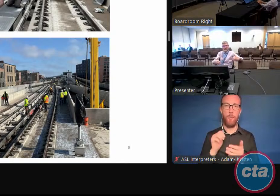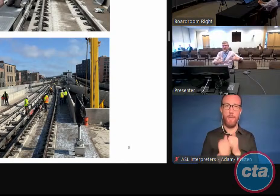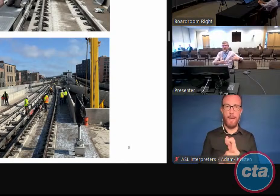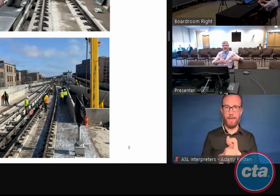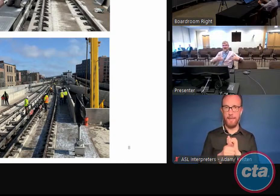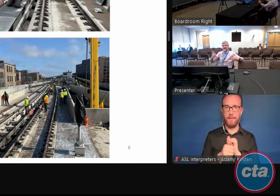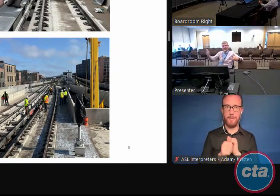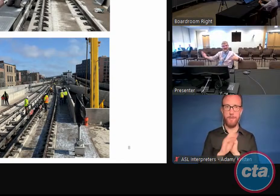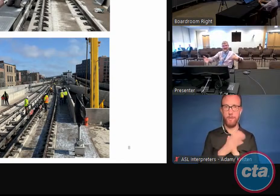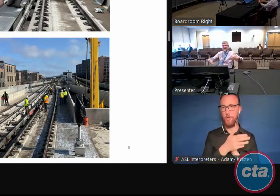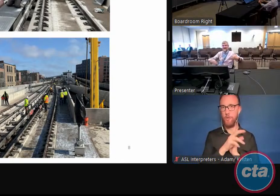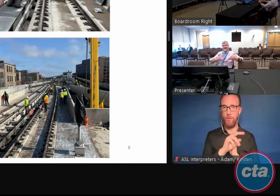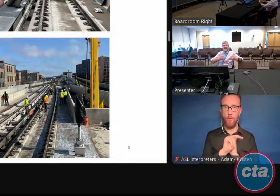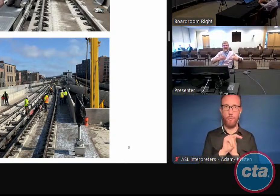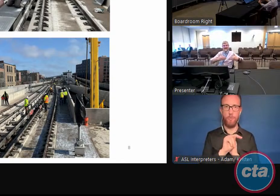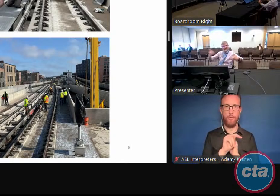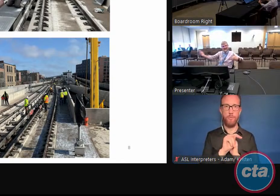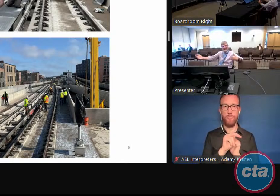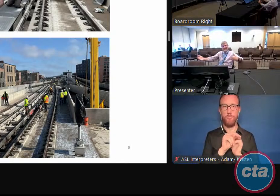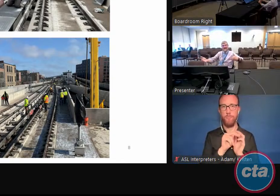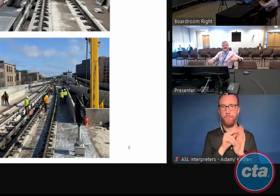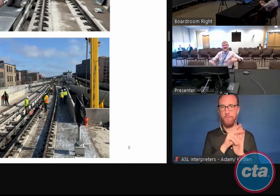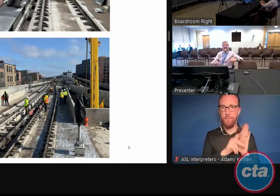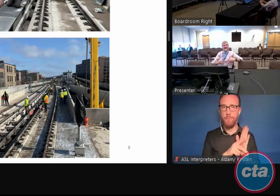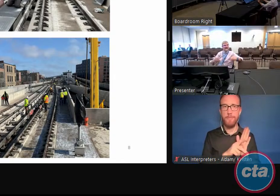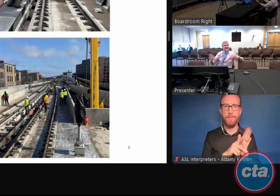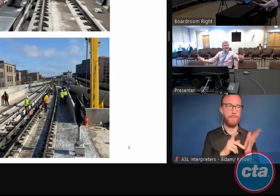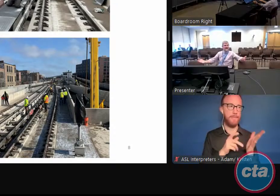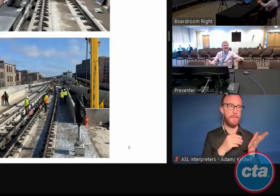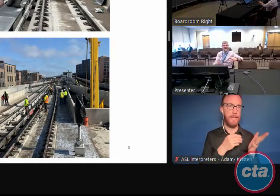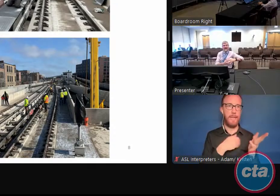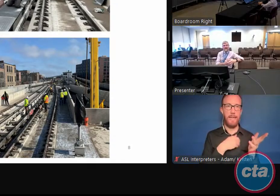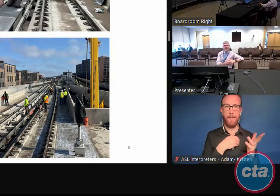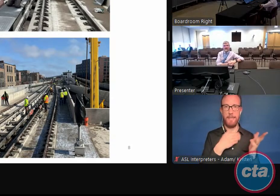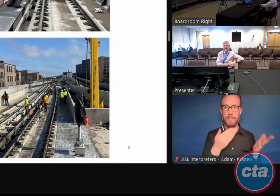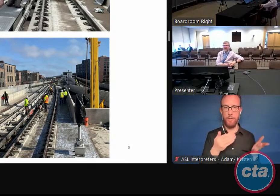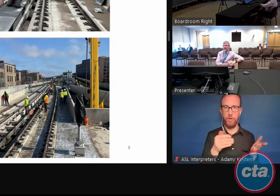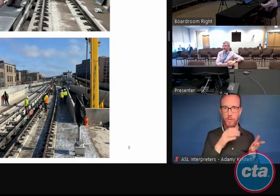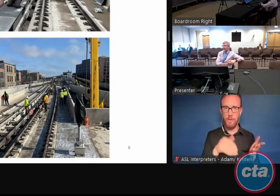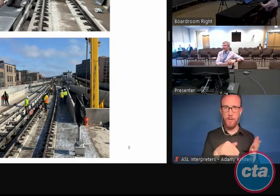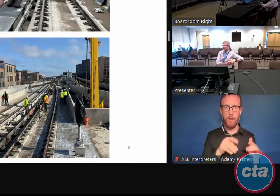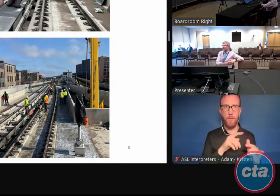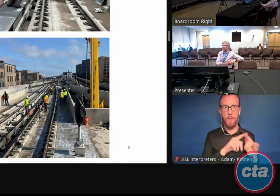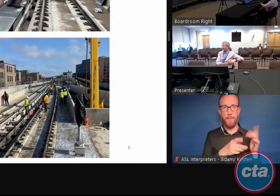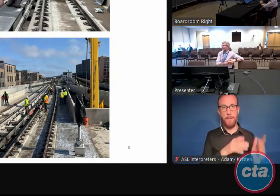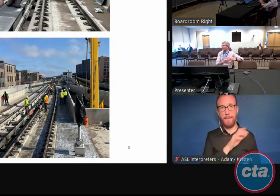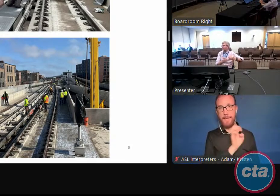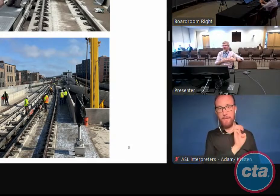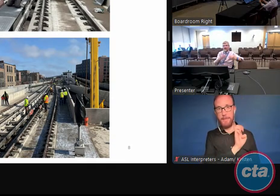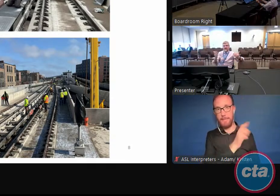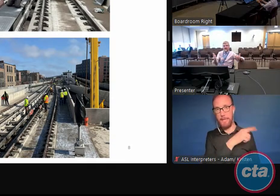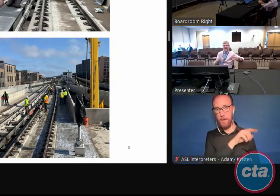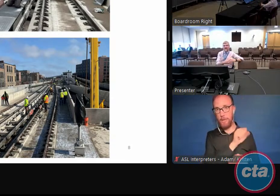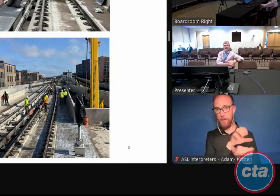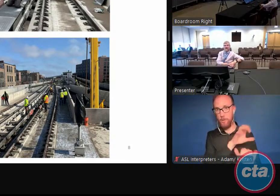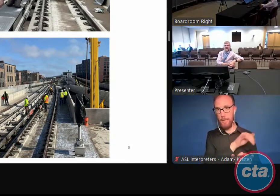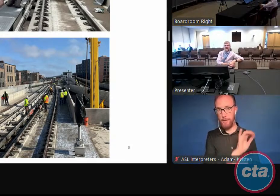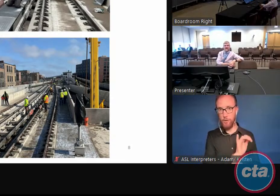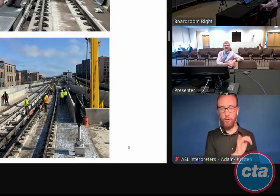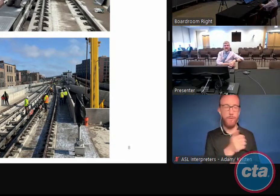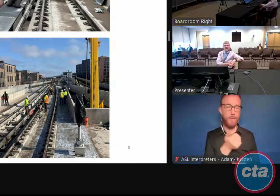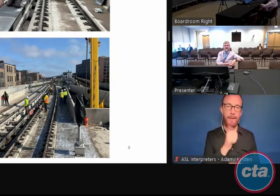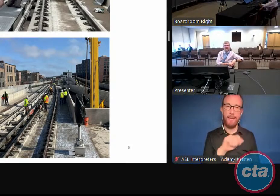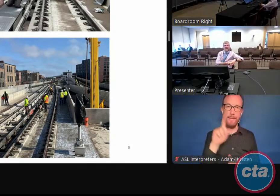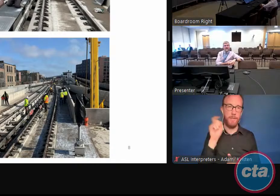Chicago, but you can go into Evanston and take a transit TIF into Evanston. It is state legislation that establishes it. So any governing body can establish a TIF for